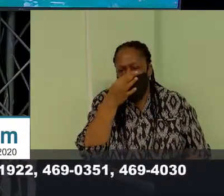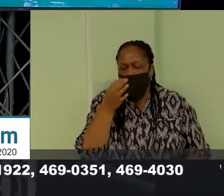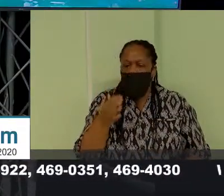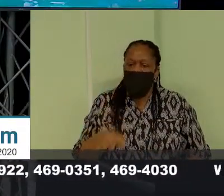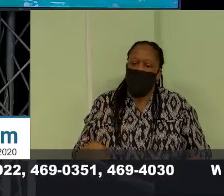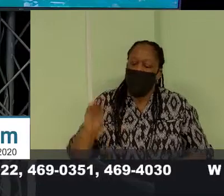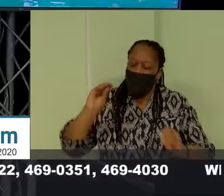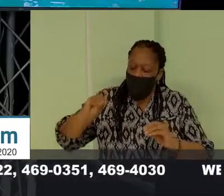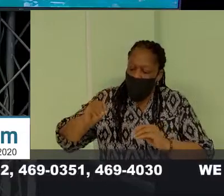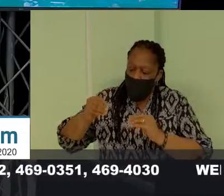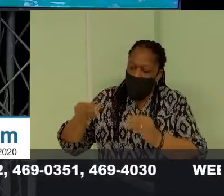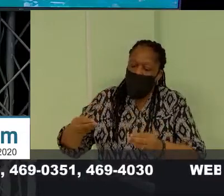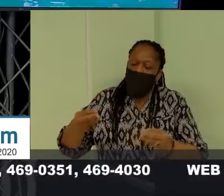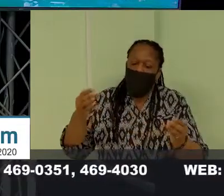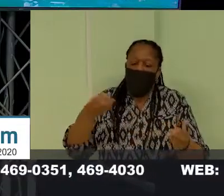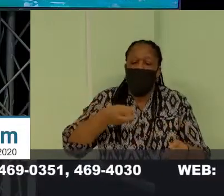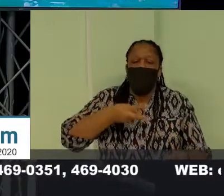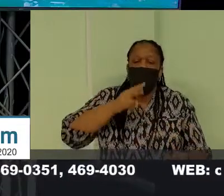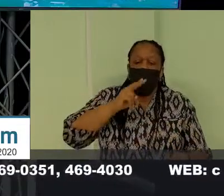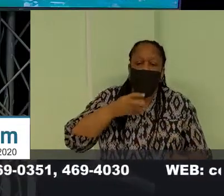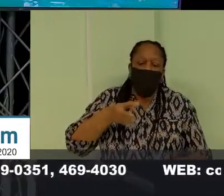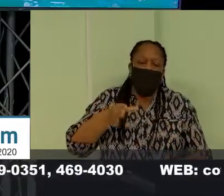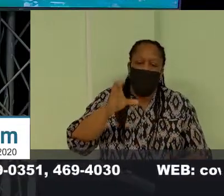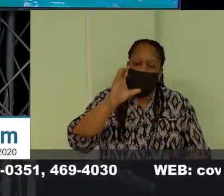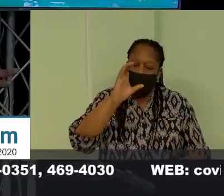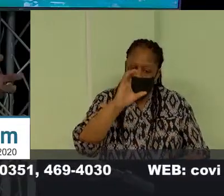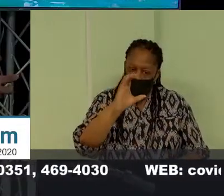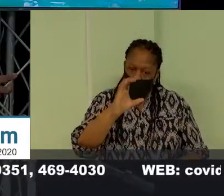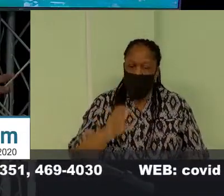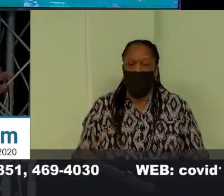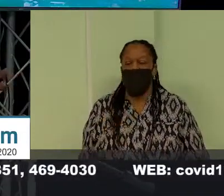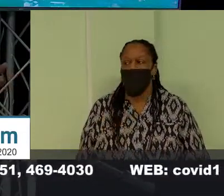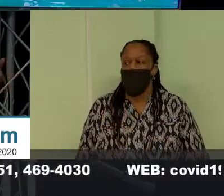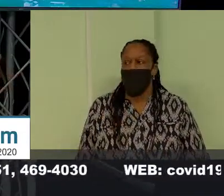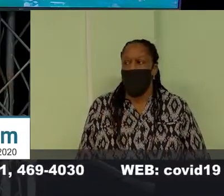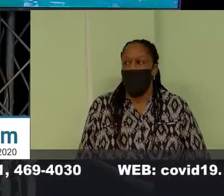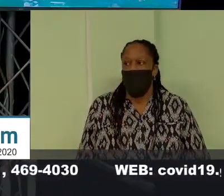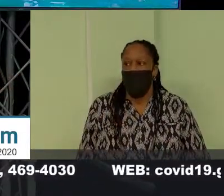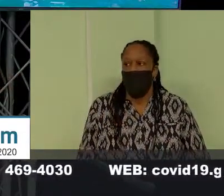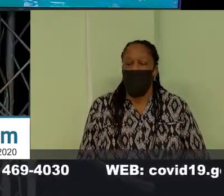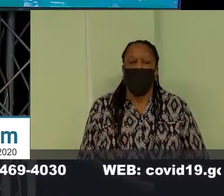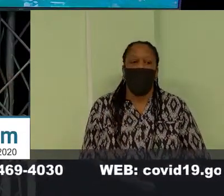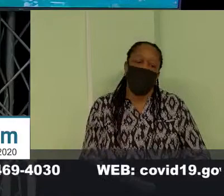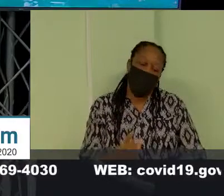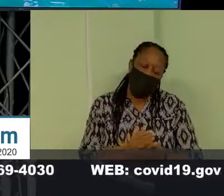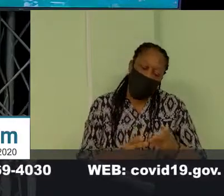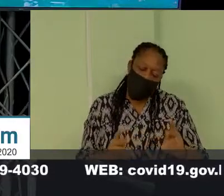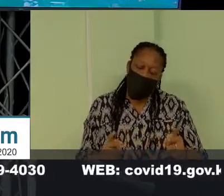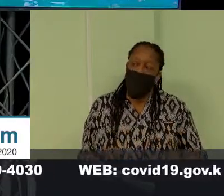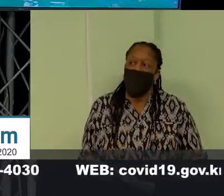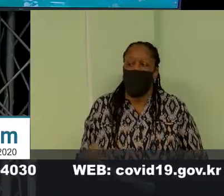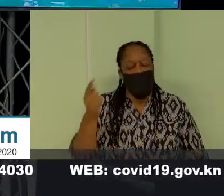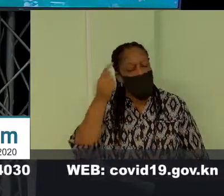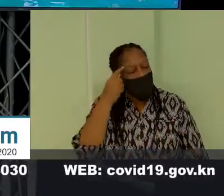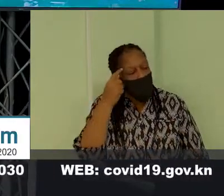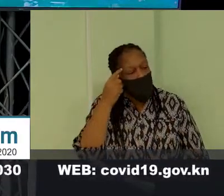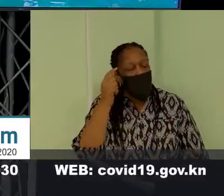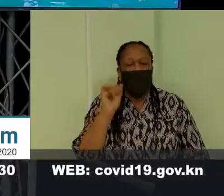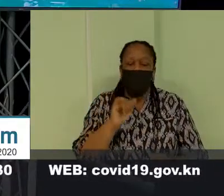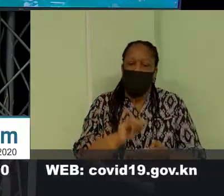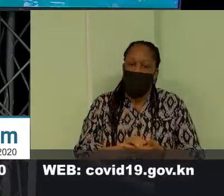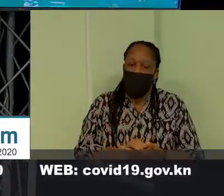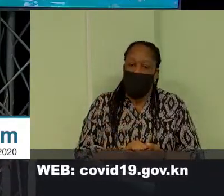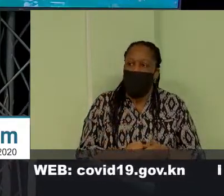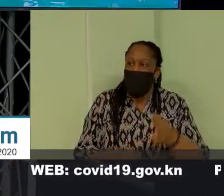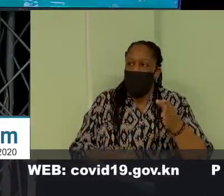vitamin C. And this is extrapolated towards COVID-19, where it is thought that if you